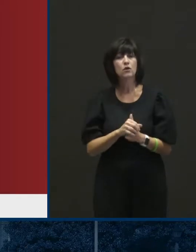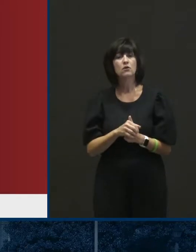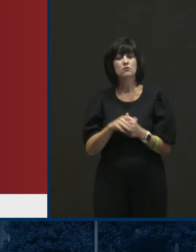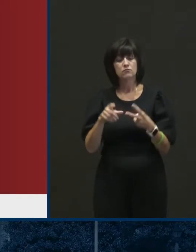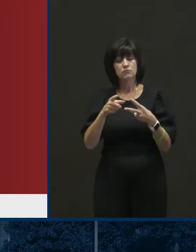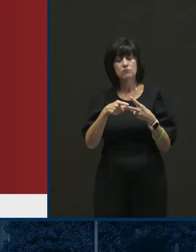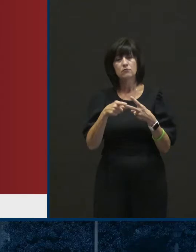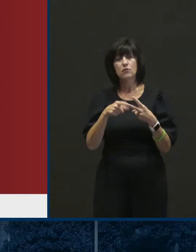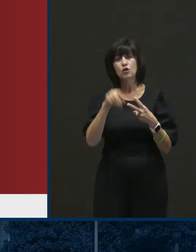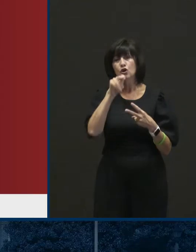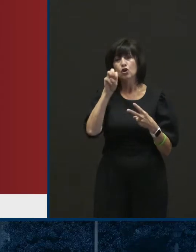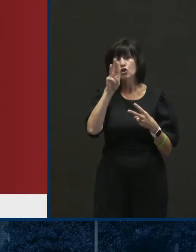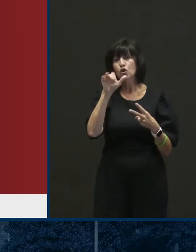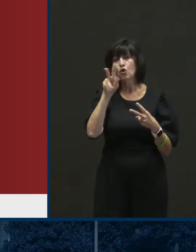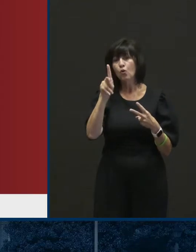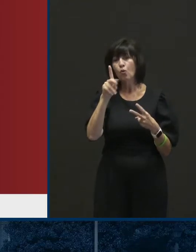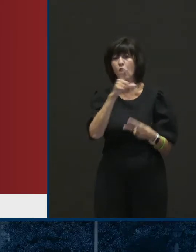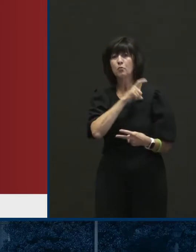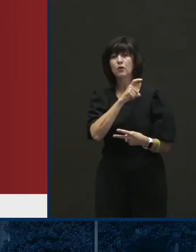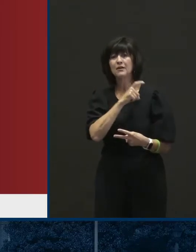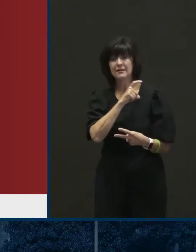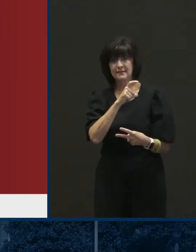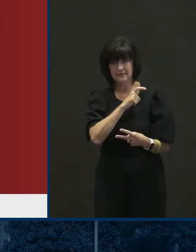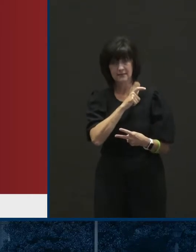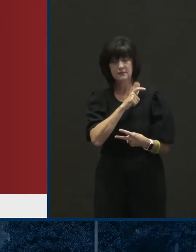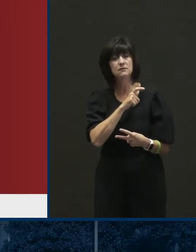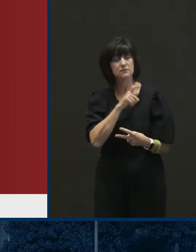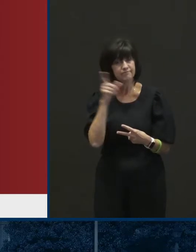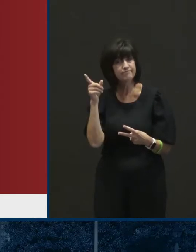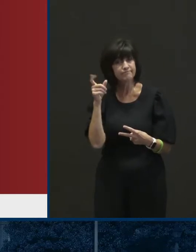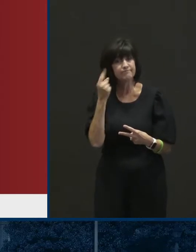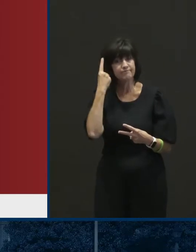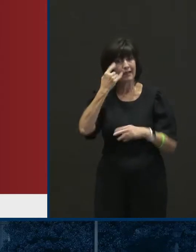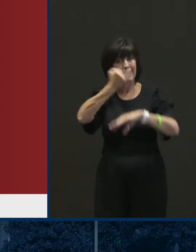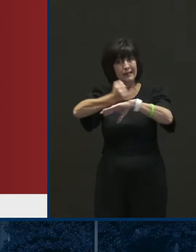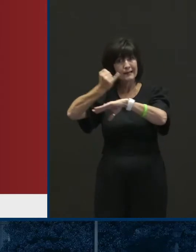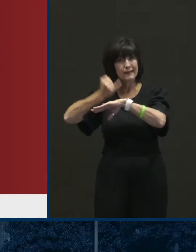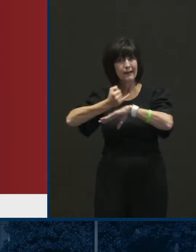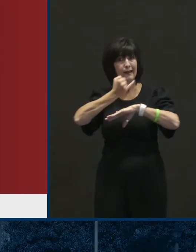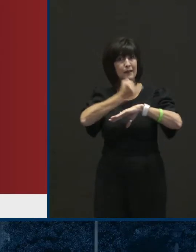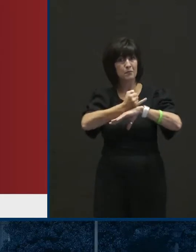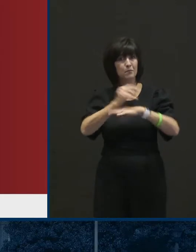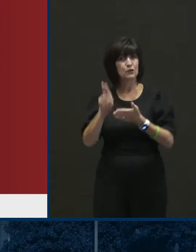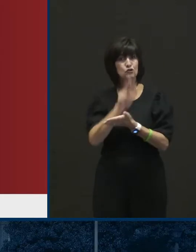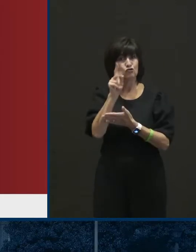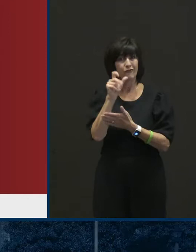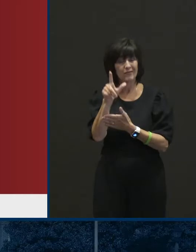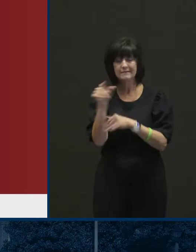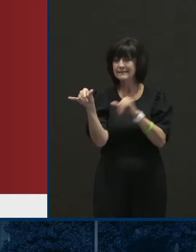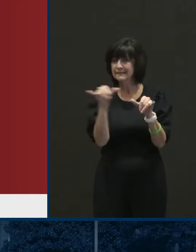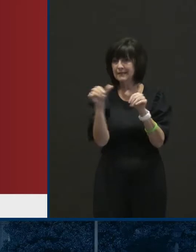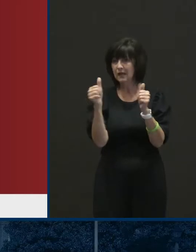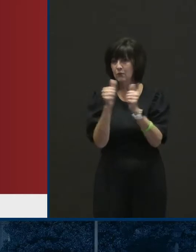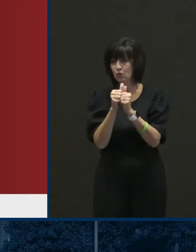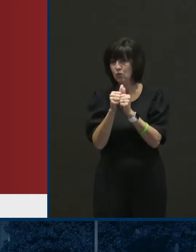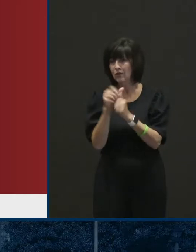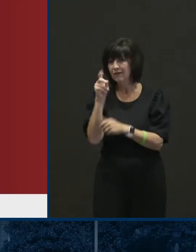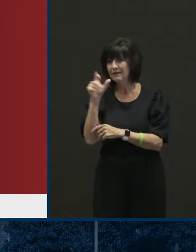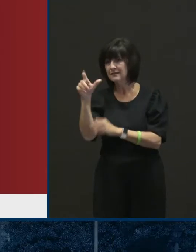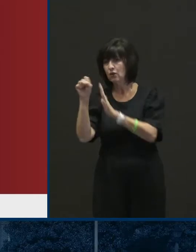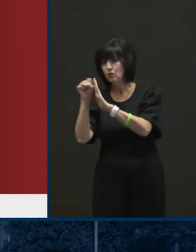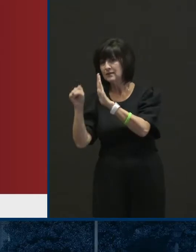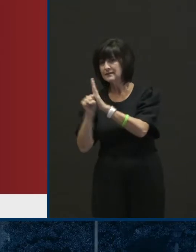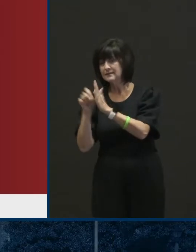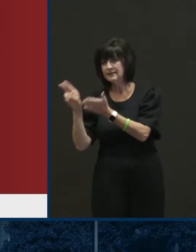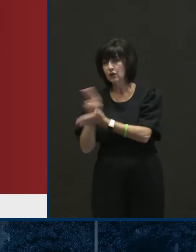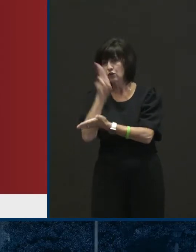social activities, breaking up big parties. Similarly with Delaware State University, we have seen some higher cases